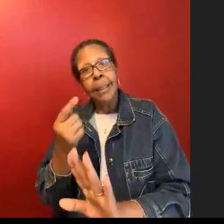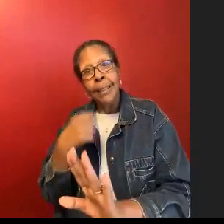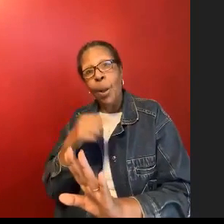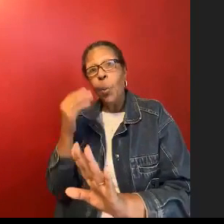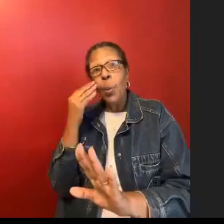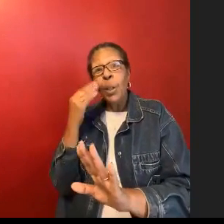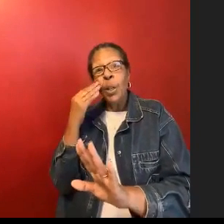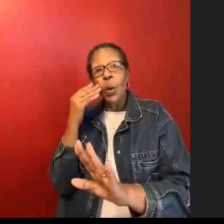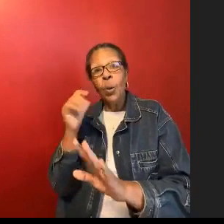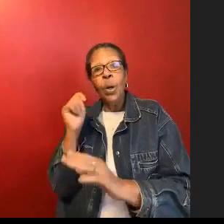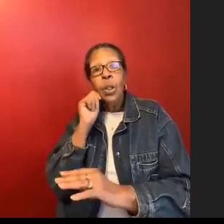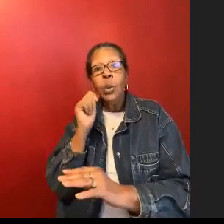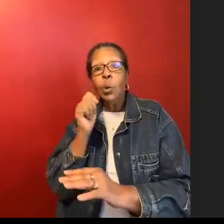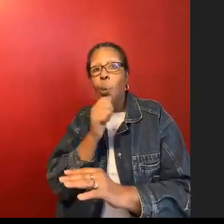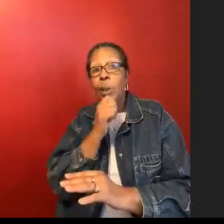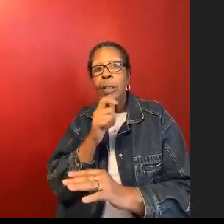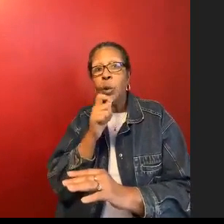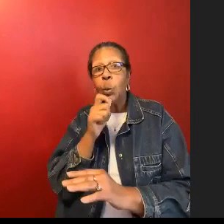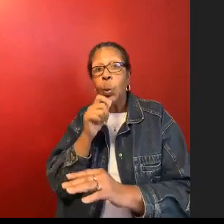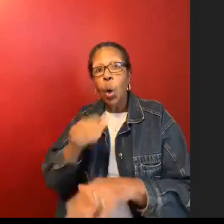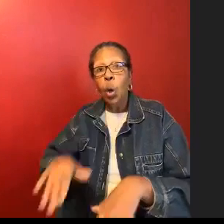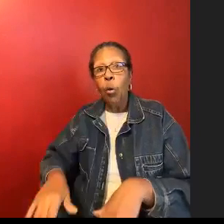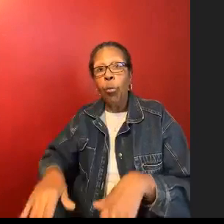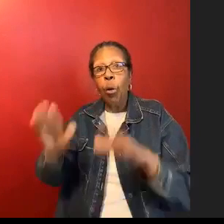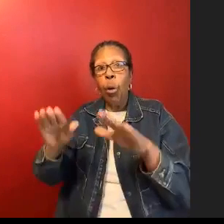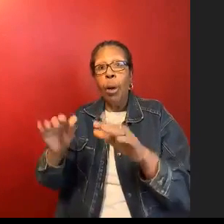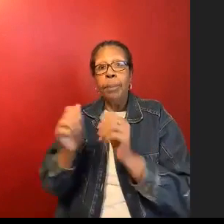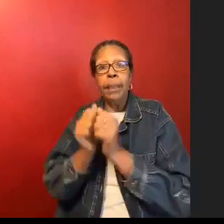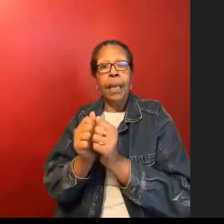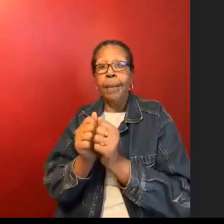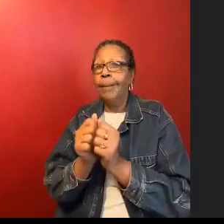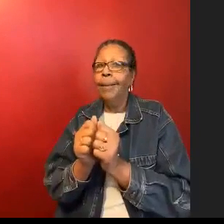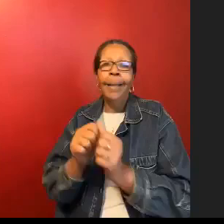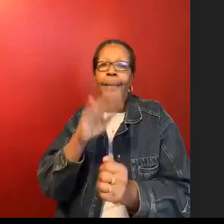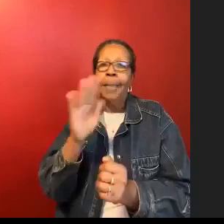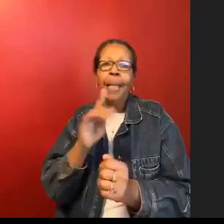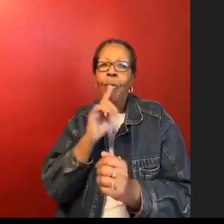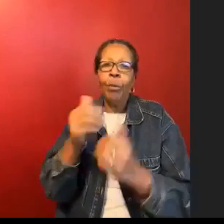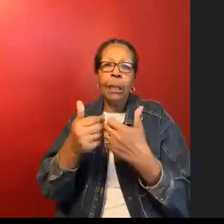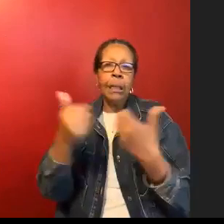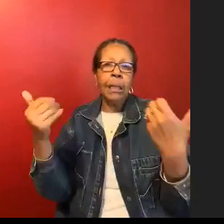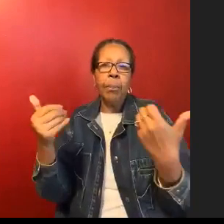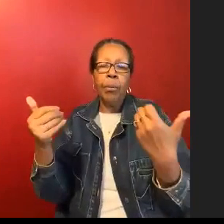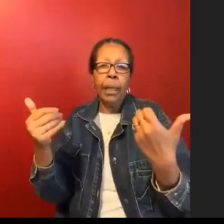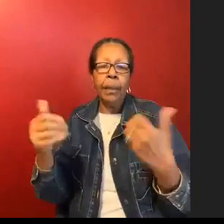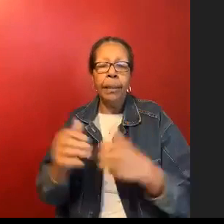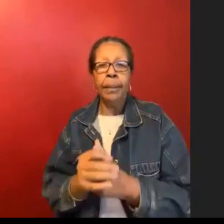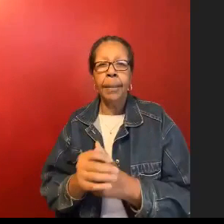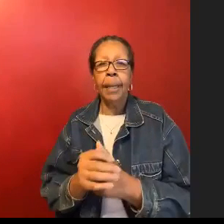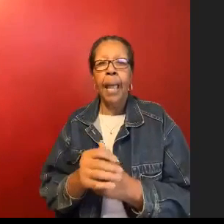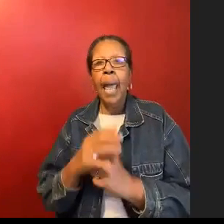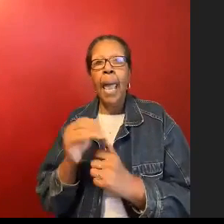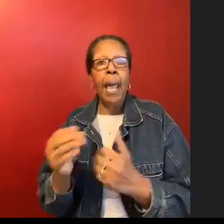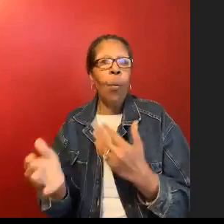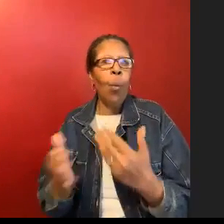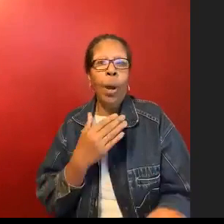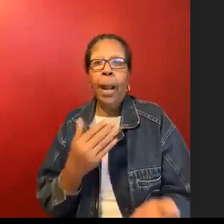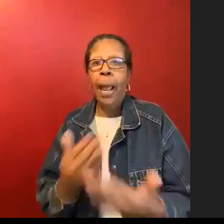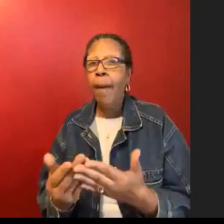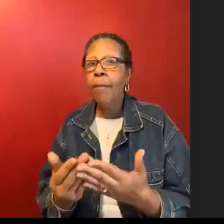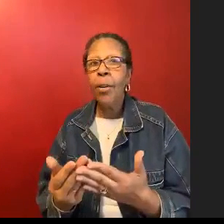grow up in the same household. They very rarely separated as they're growing up. And surely whatever formation